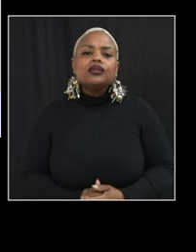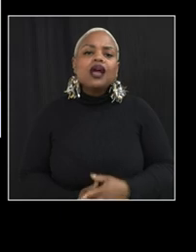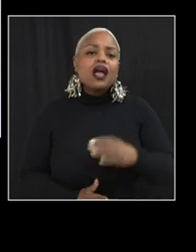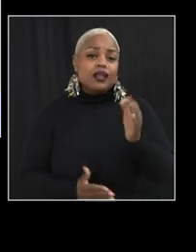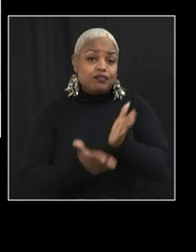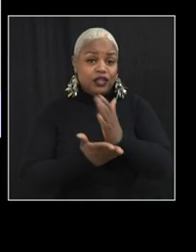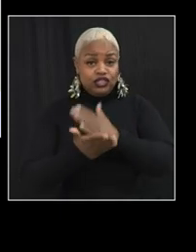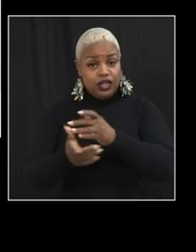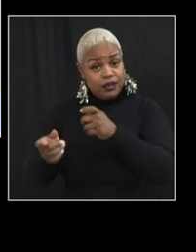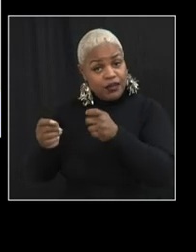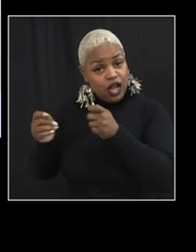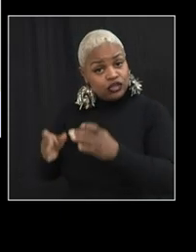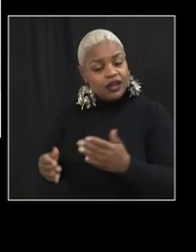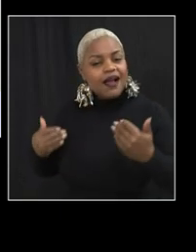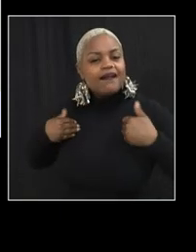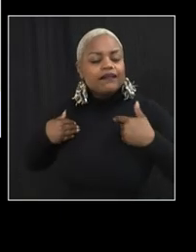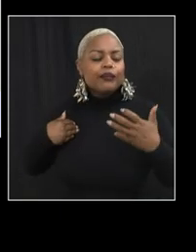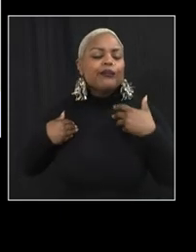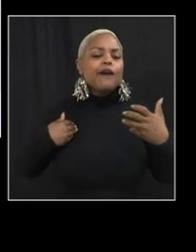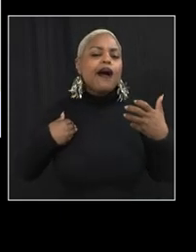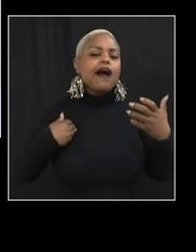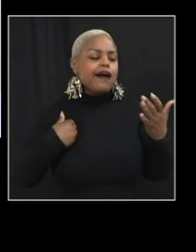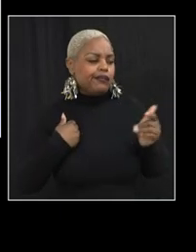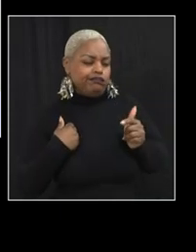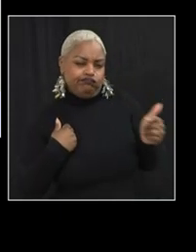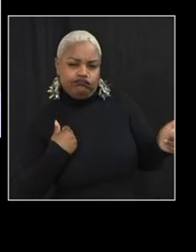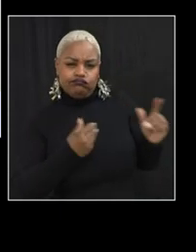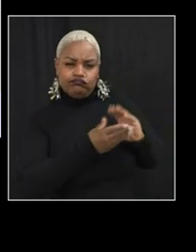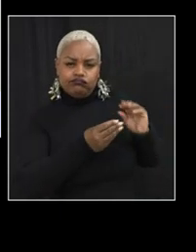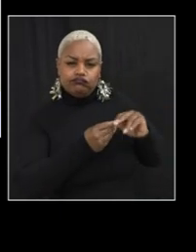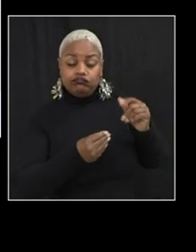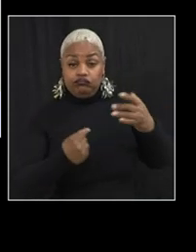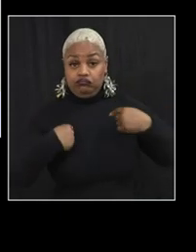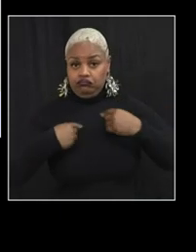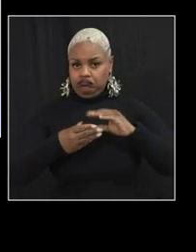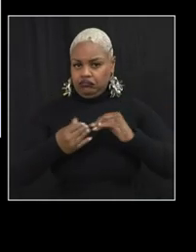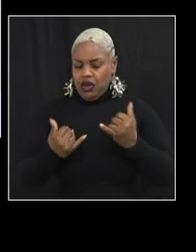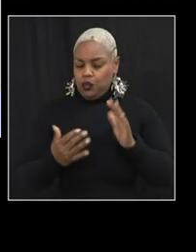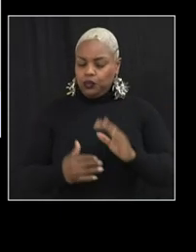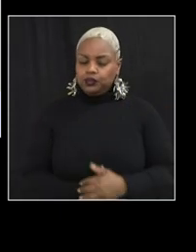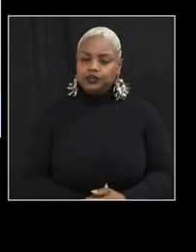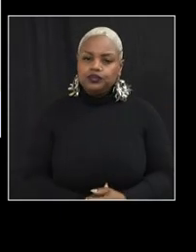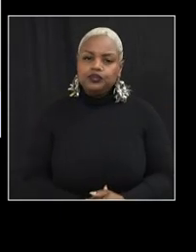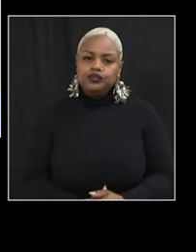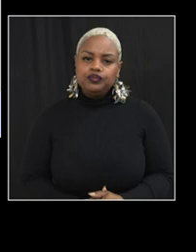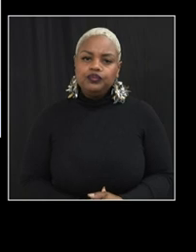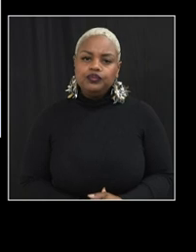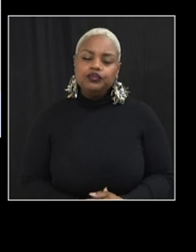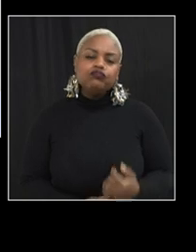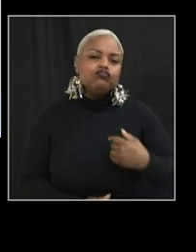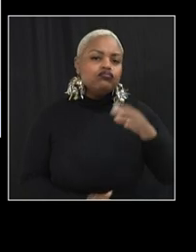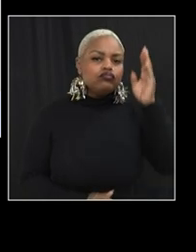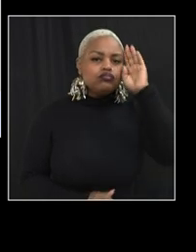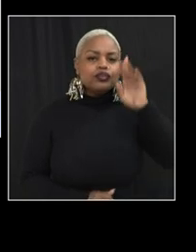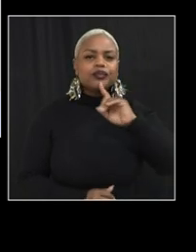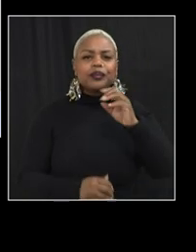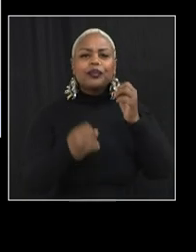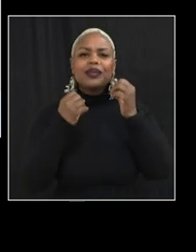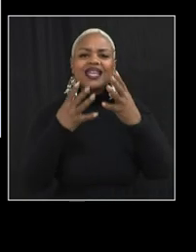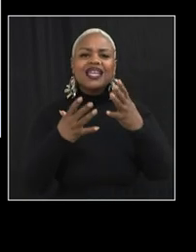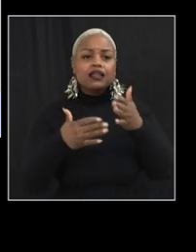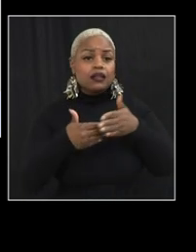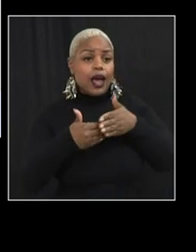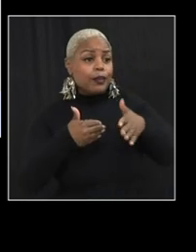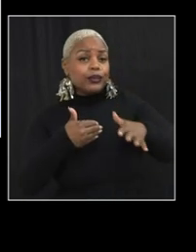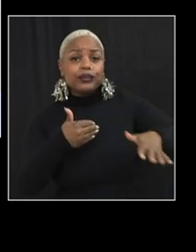word about the space we're in, because I know a lot of our neighbors are being impacted